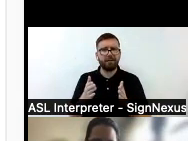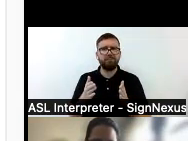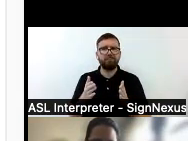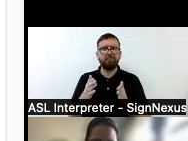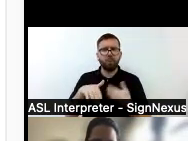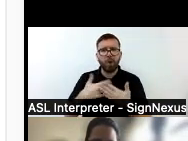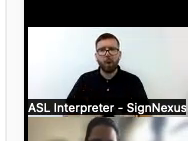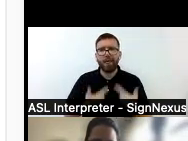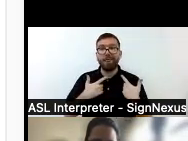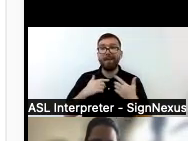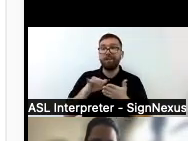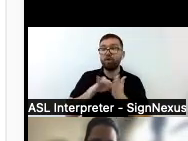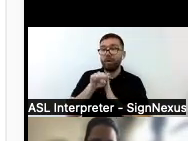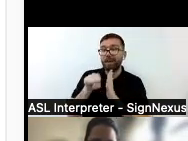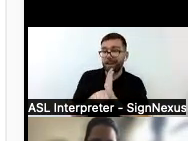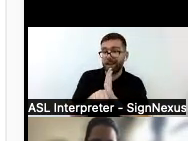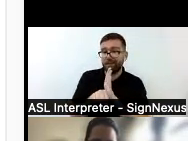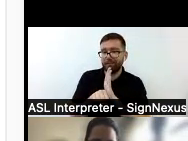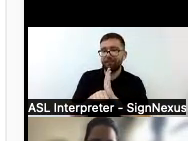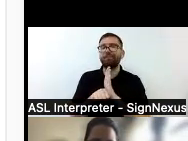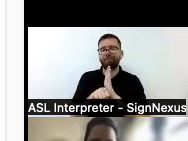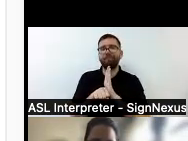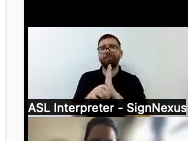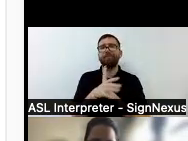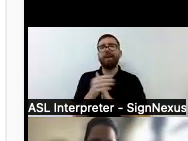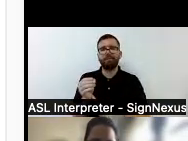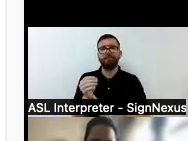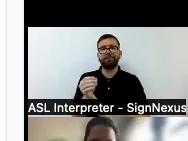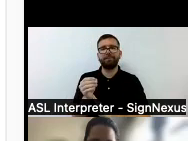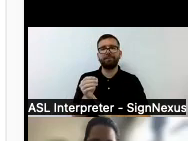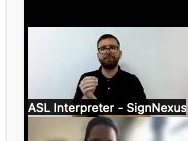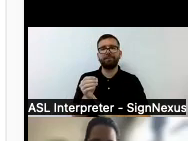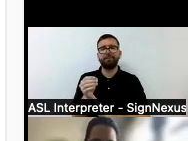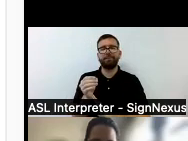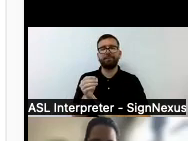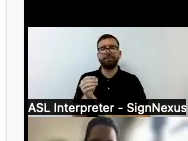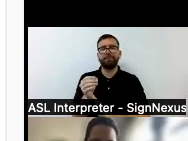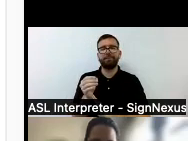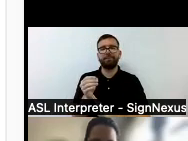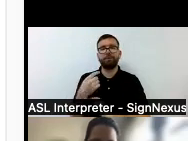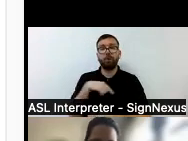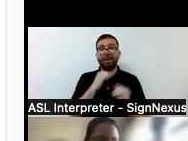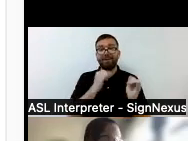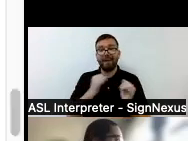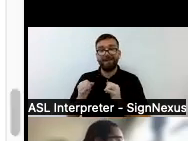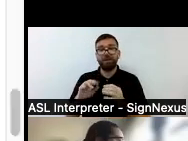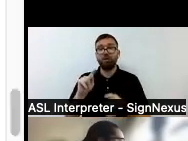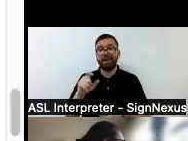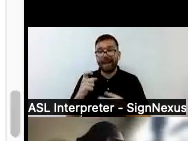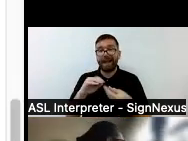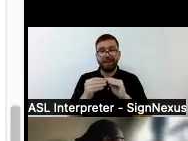York State, and we have individual taxpayer information.